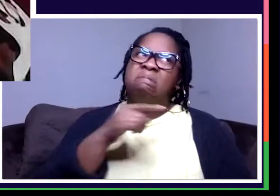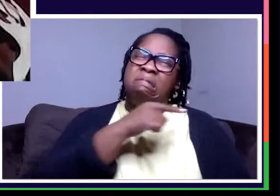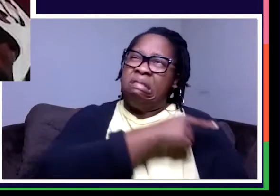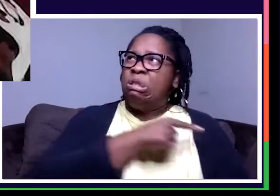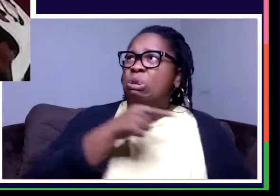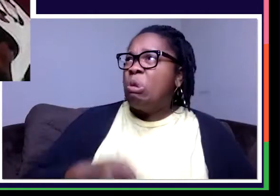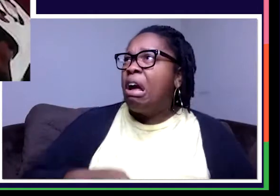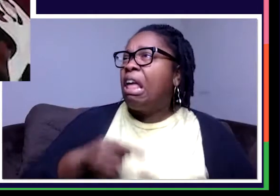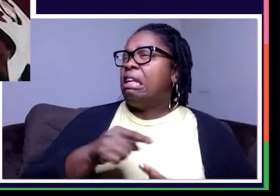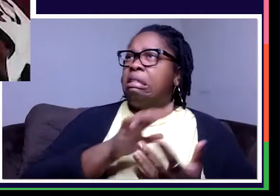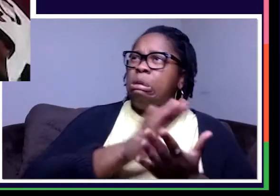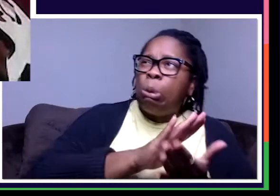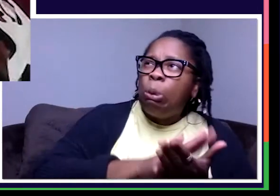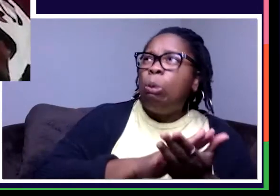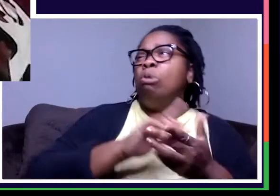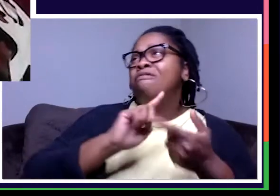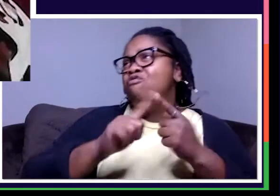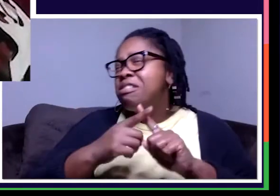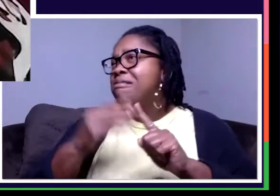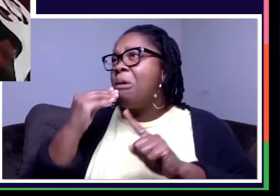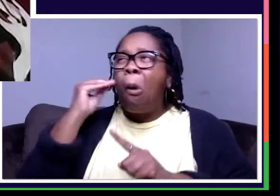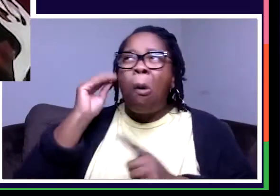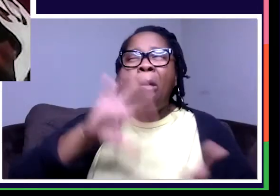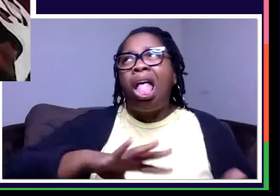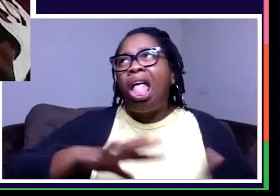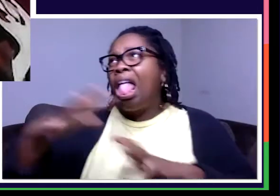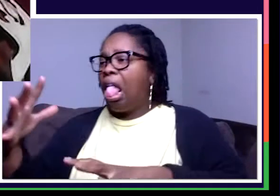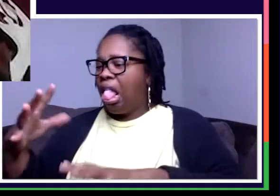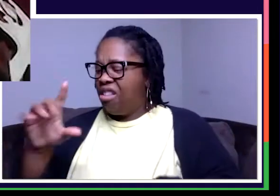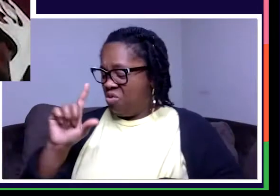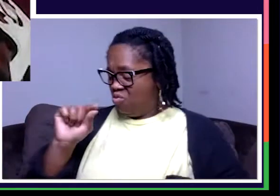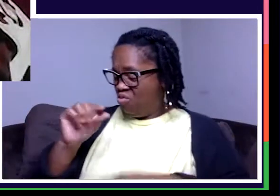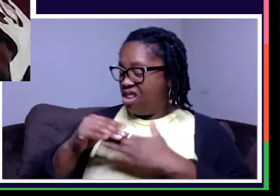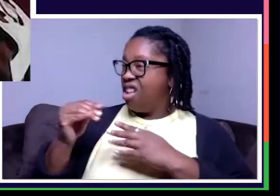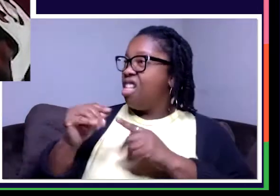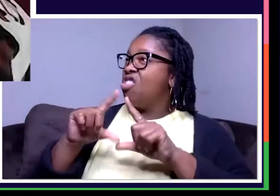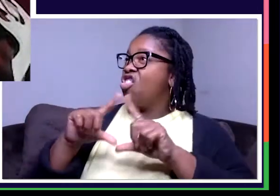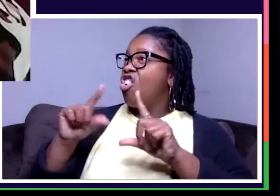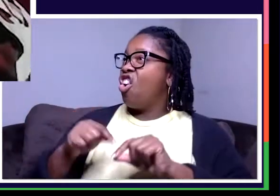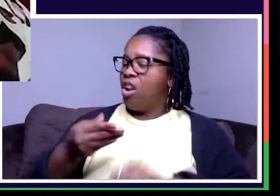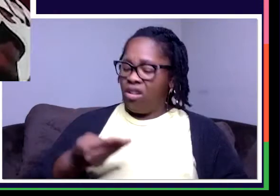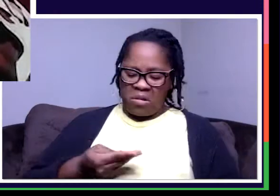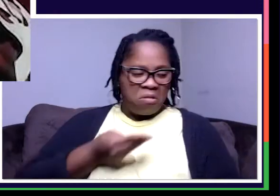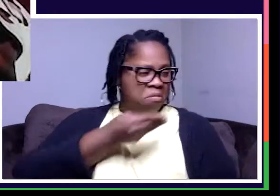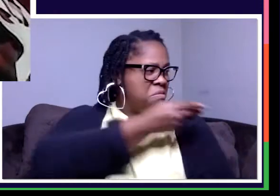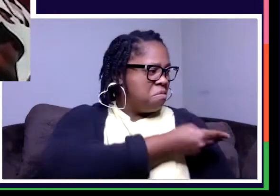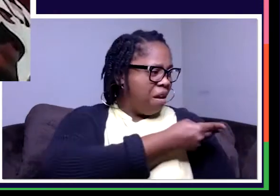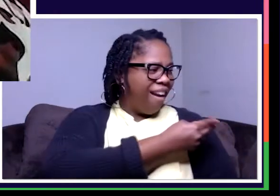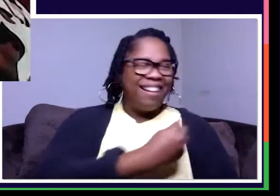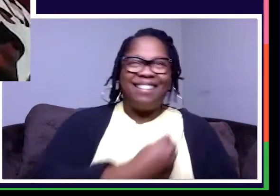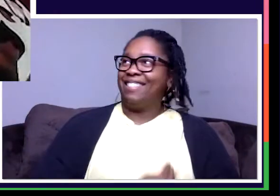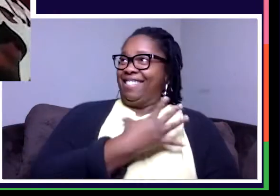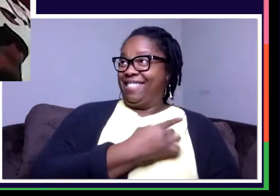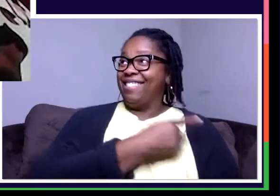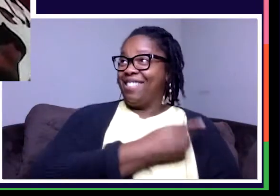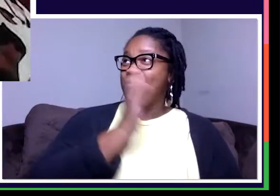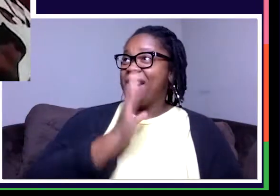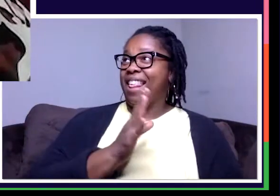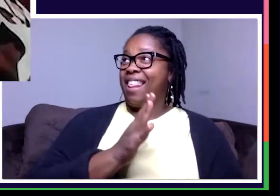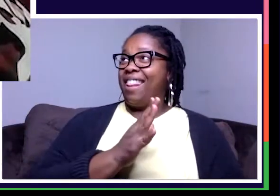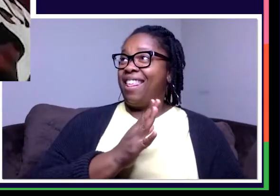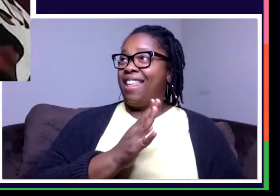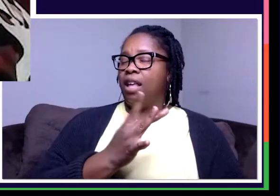peer was really struggling with school, friends, and home, and he hoped that this would lift